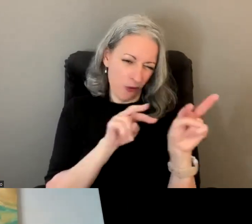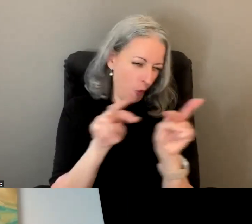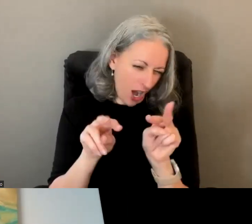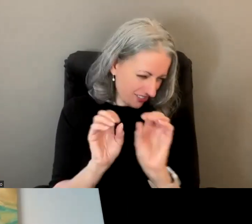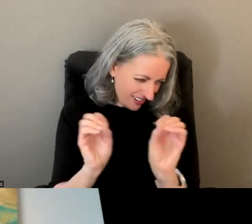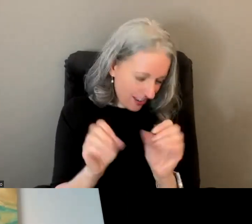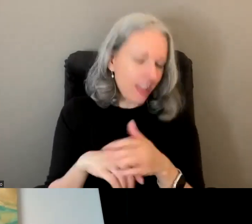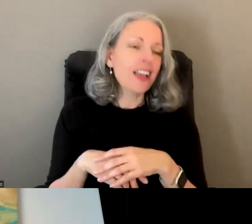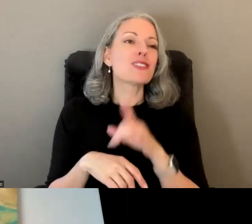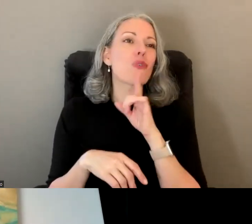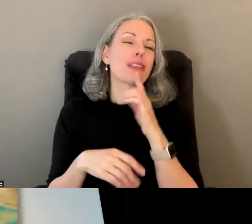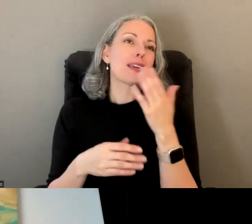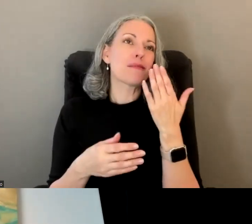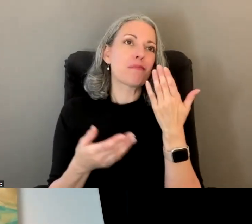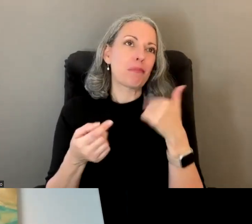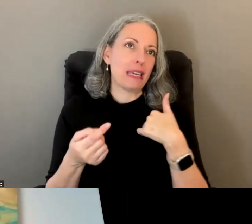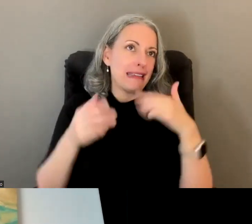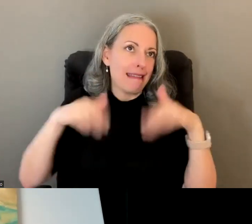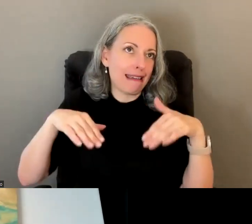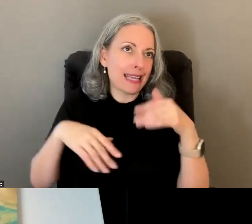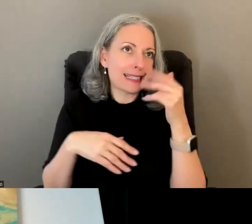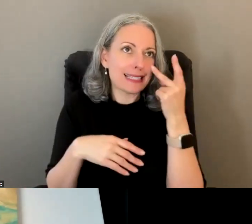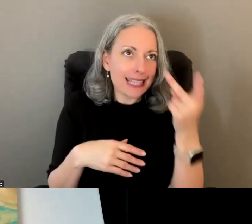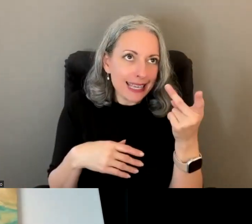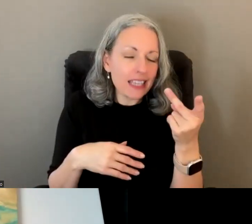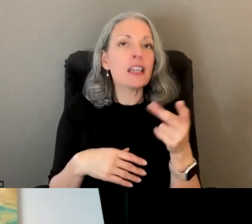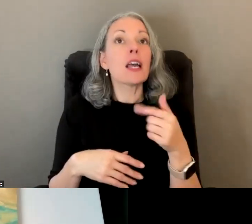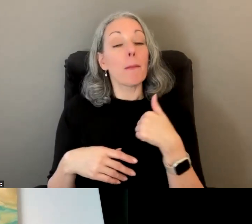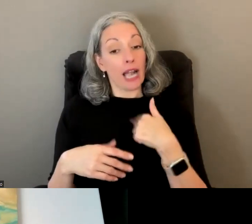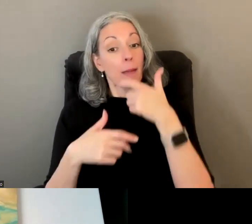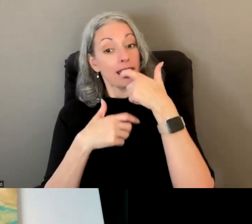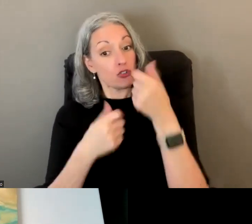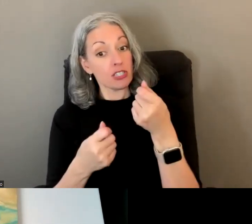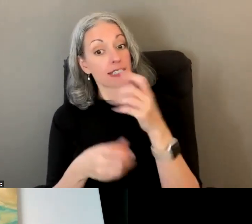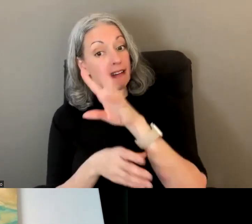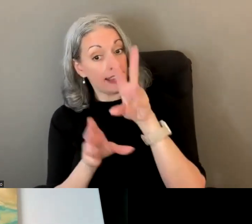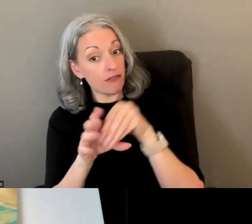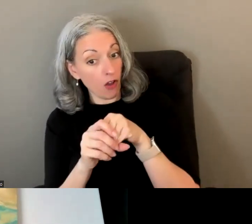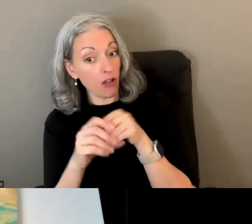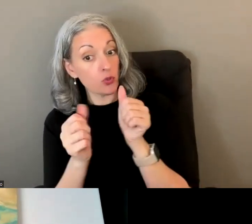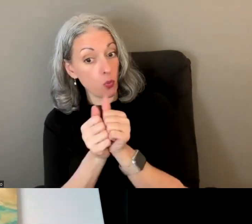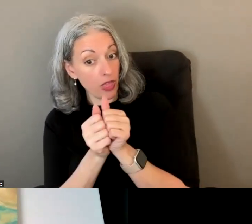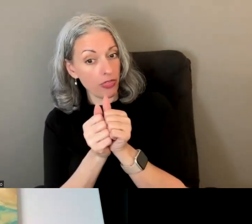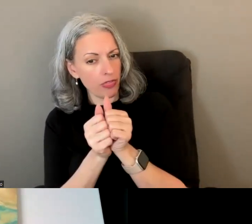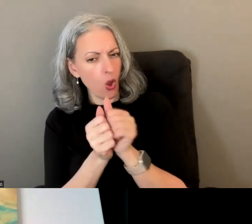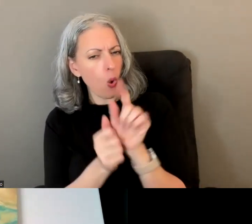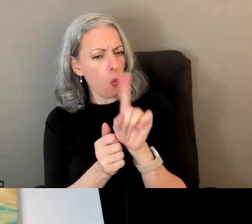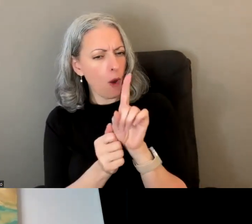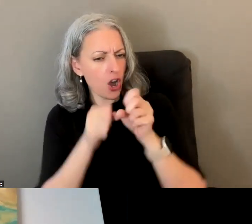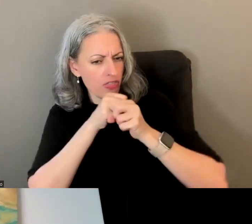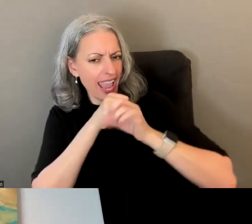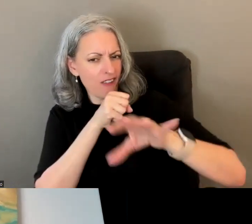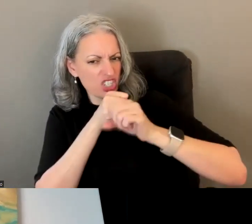might explain why, but I'm sort of interested not just in the places it was distributed,